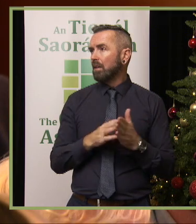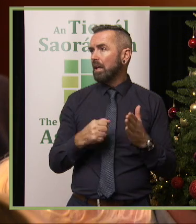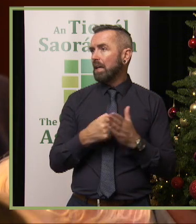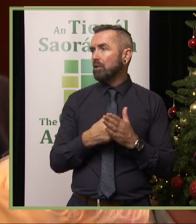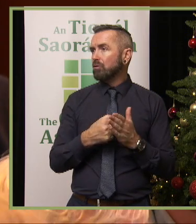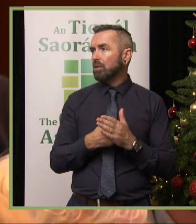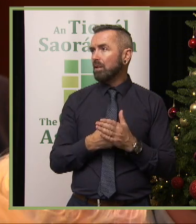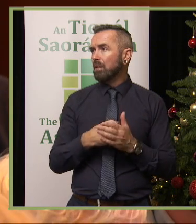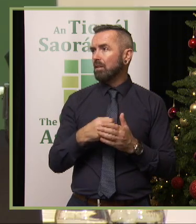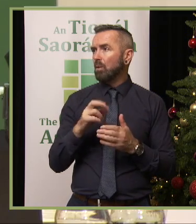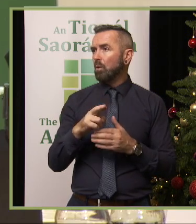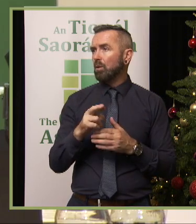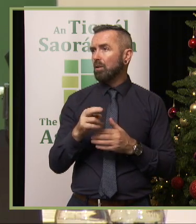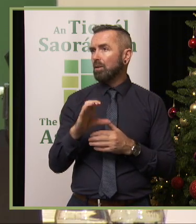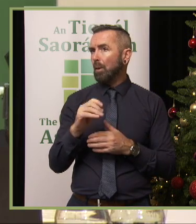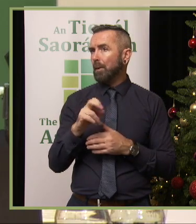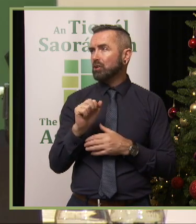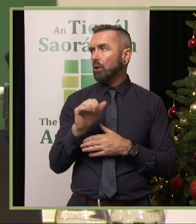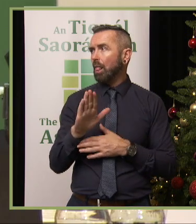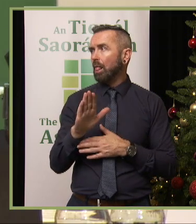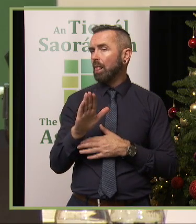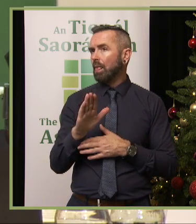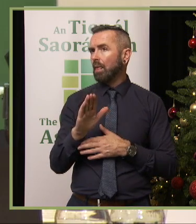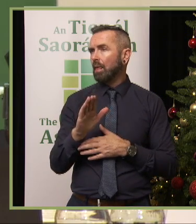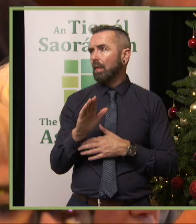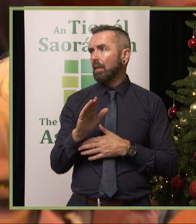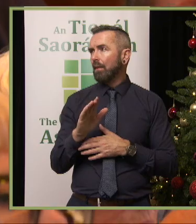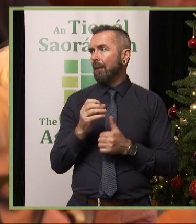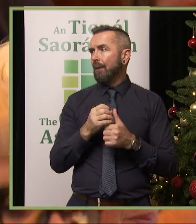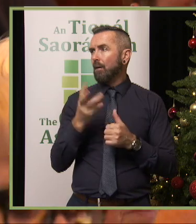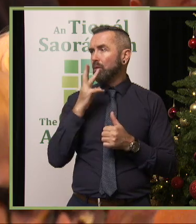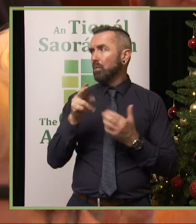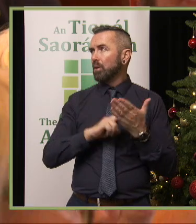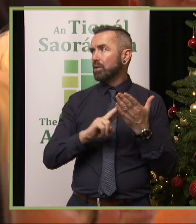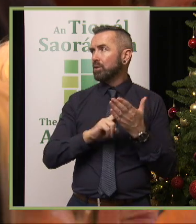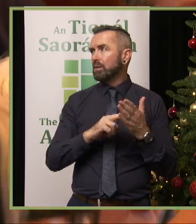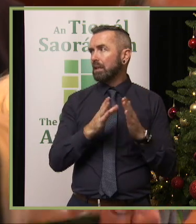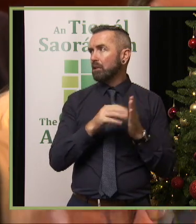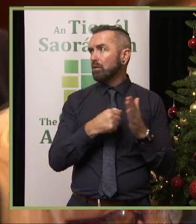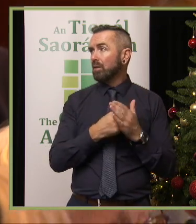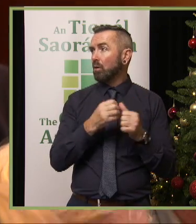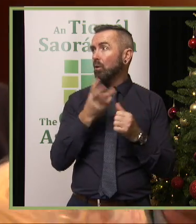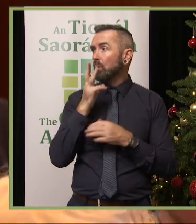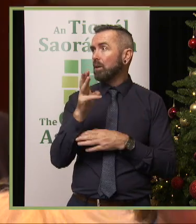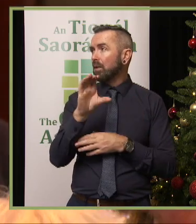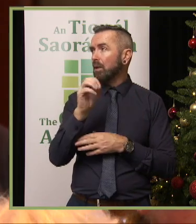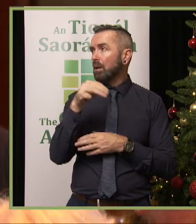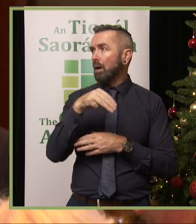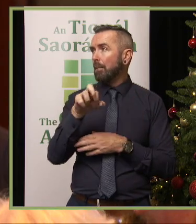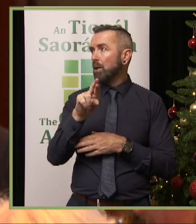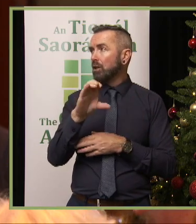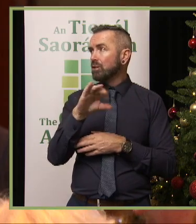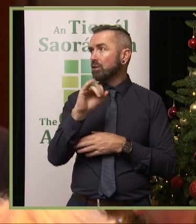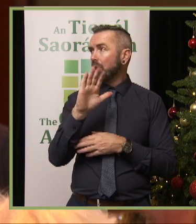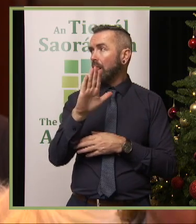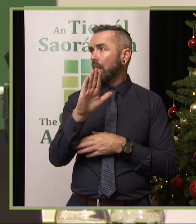Okay, so what's the amendment? Just to propose another word instead of industrial, because... And what's the other word? Commercial, okay.